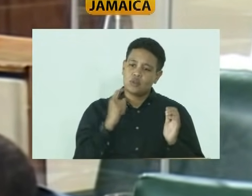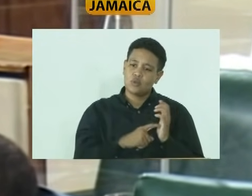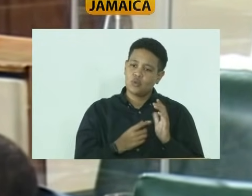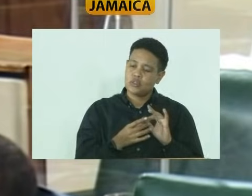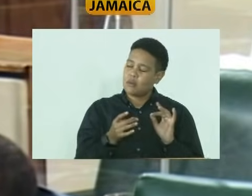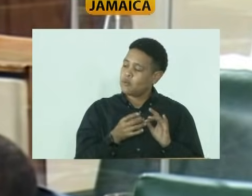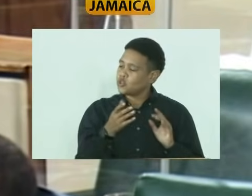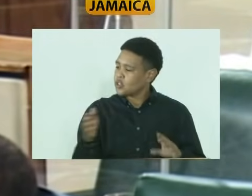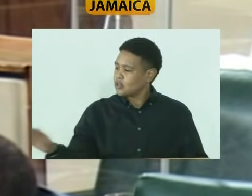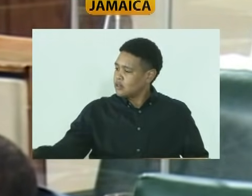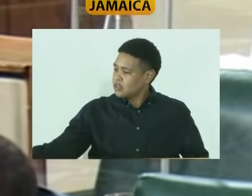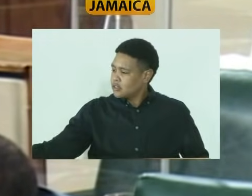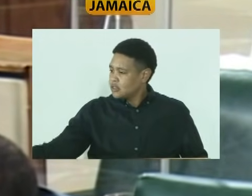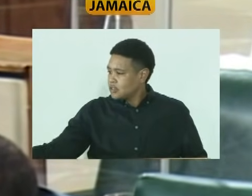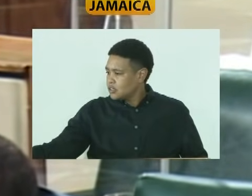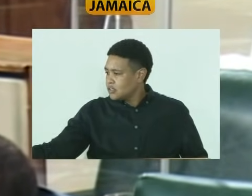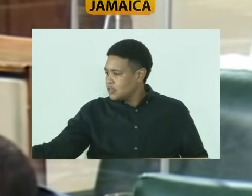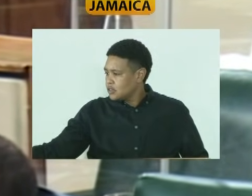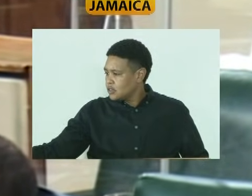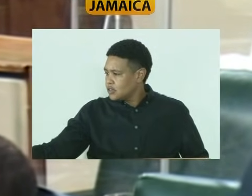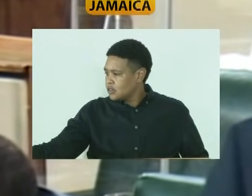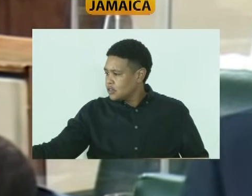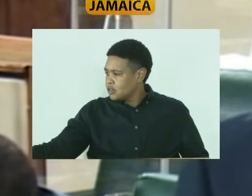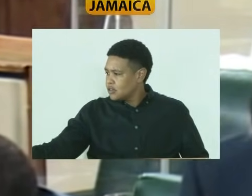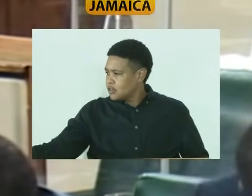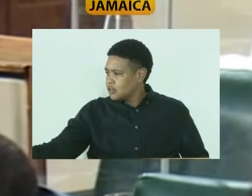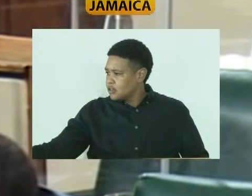to take this motion.